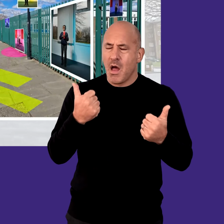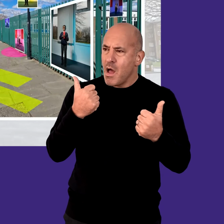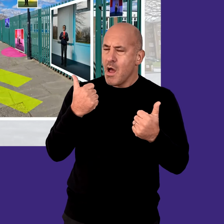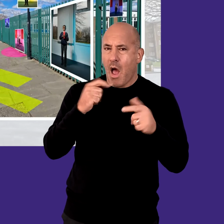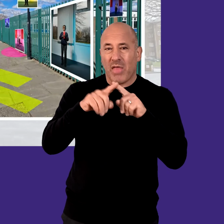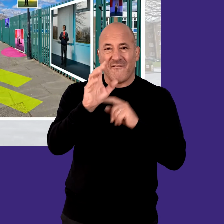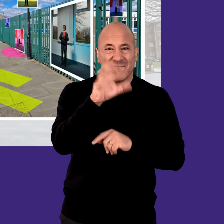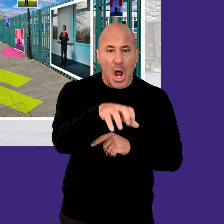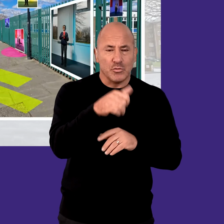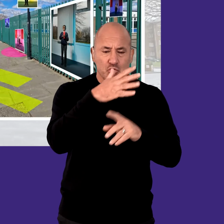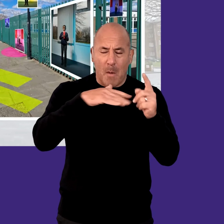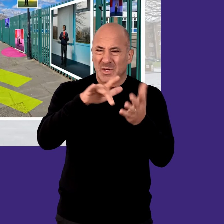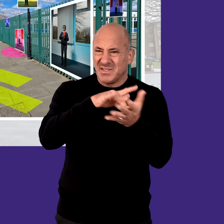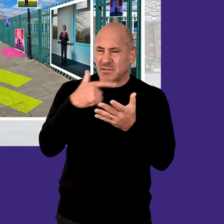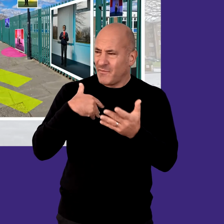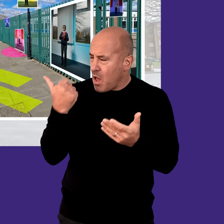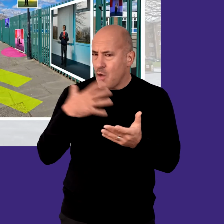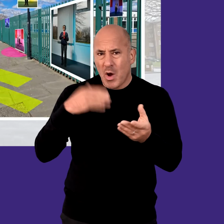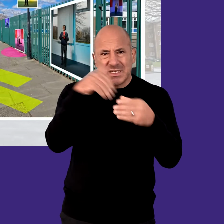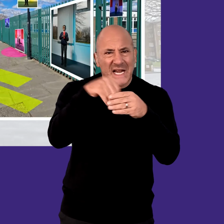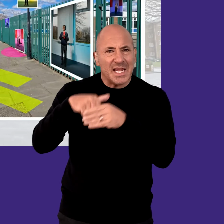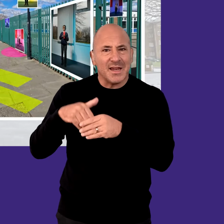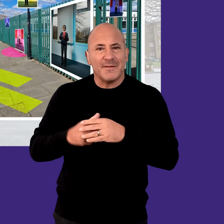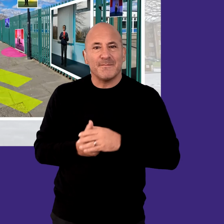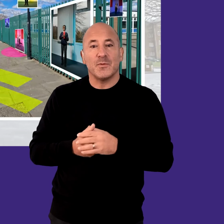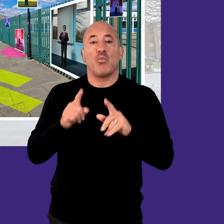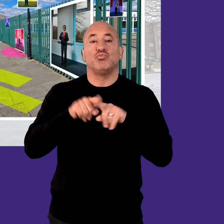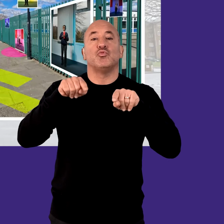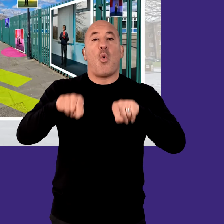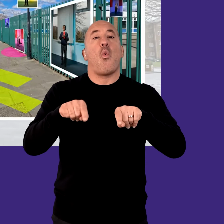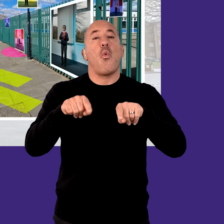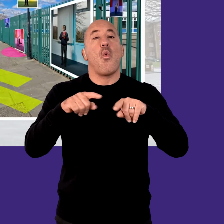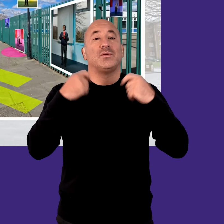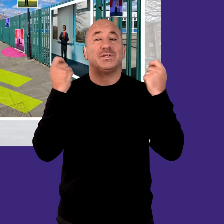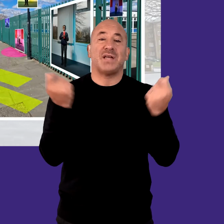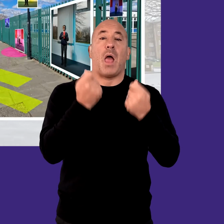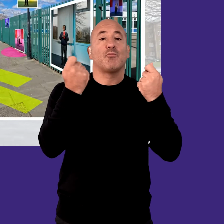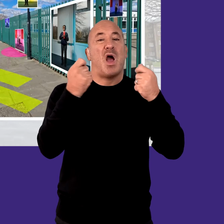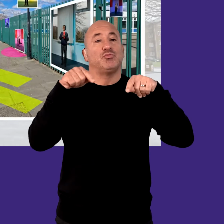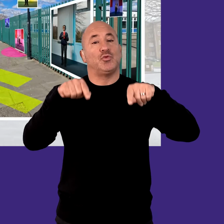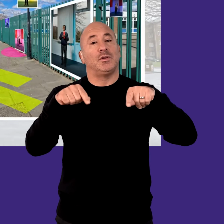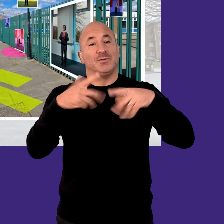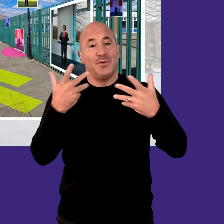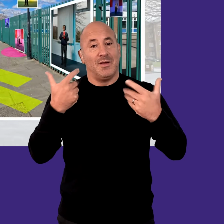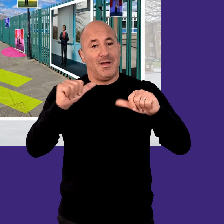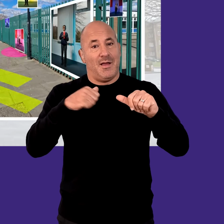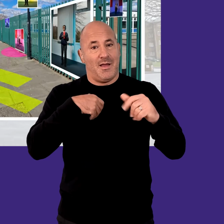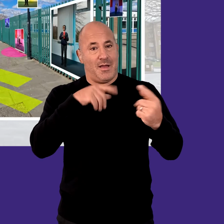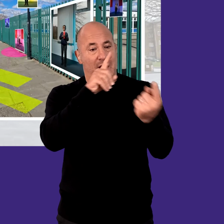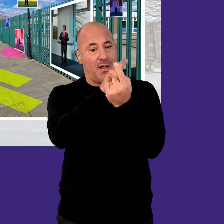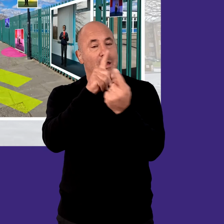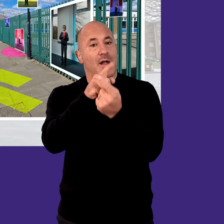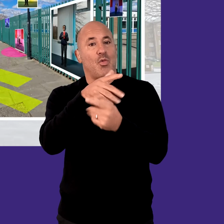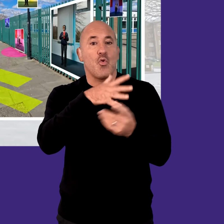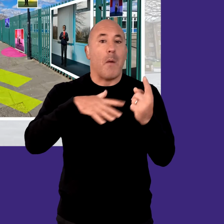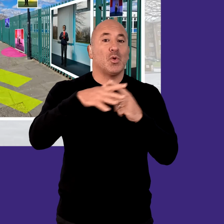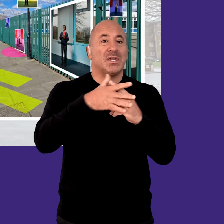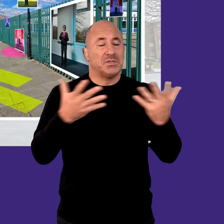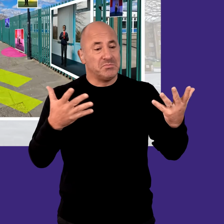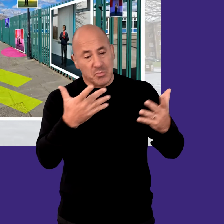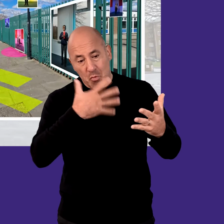welcome in the other venues and community centres. We also will use the celebration